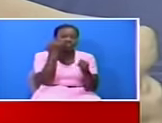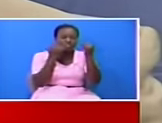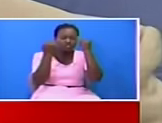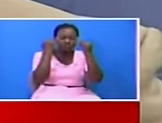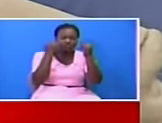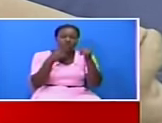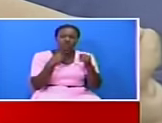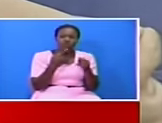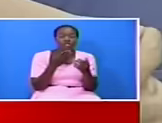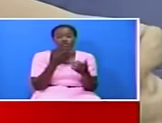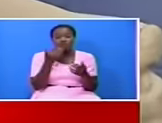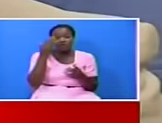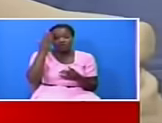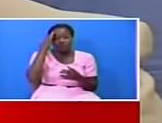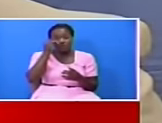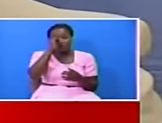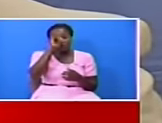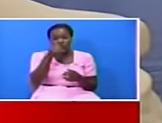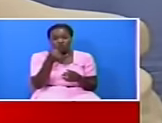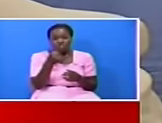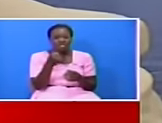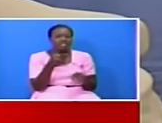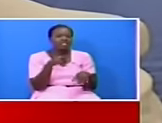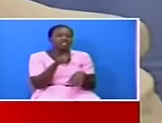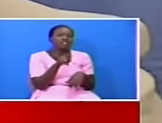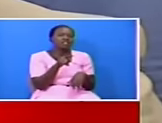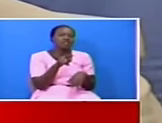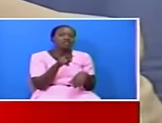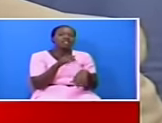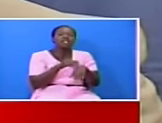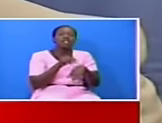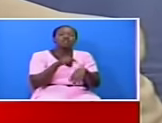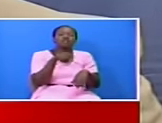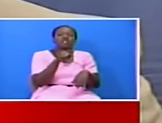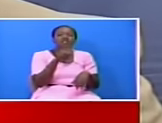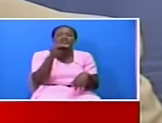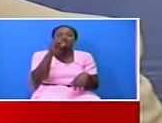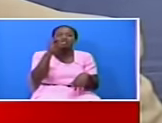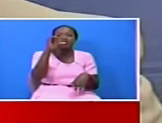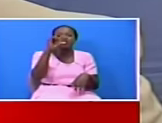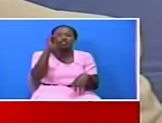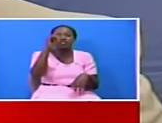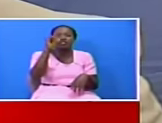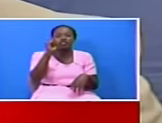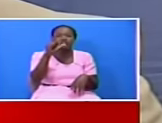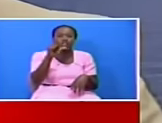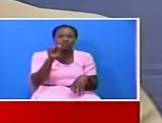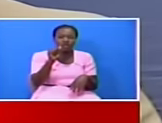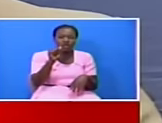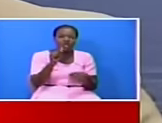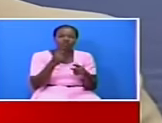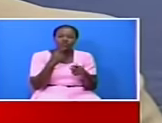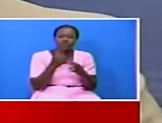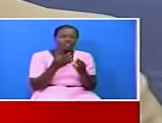dynamic nature, you know, Jubilee is the one that called itself digital, but they need a bit of tuition, that technology is